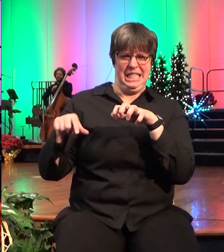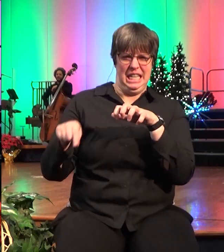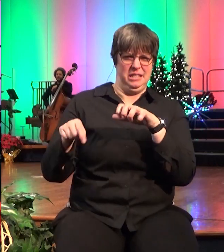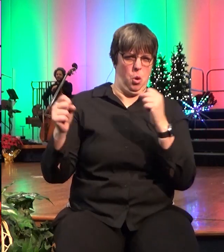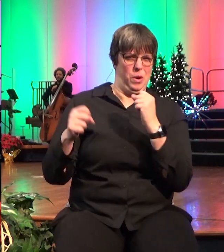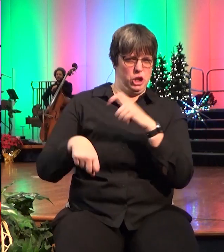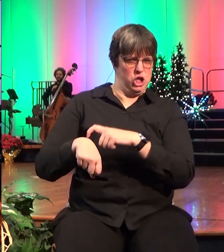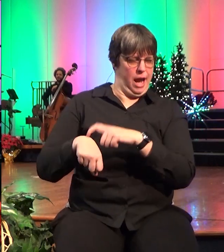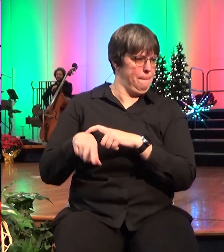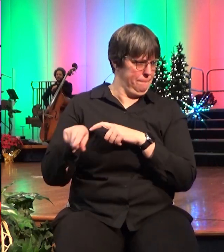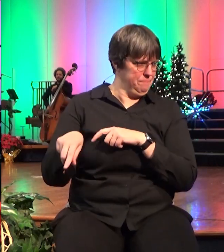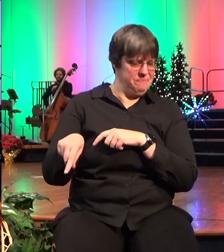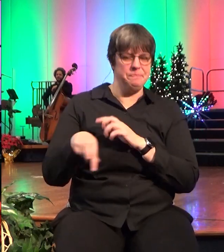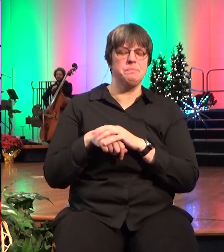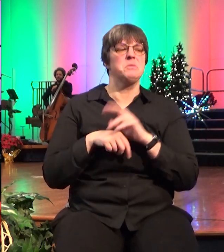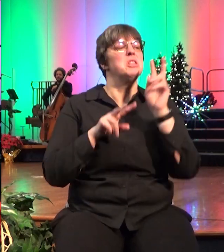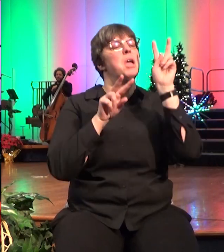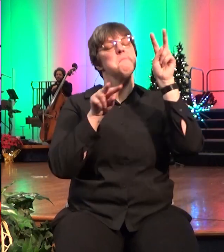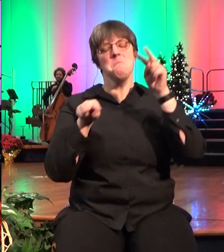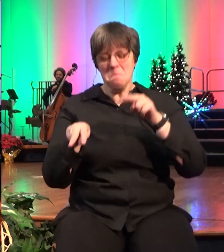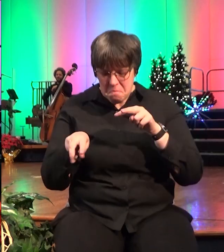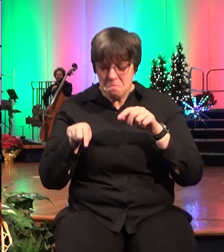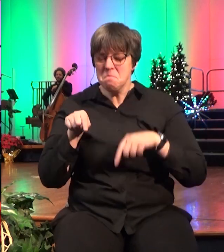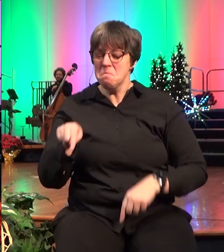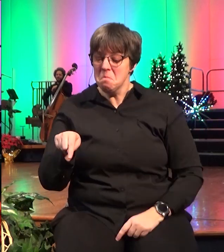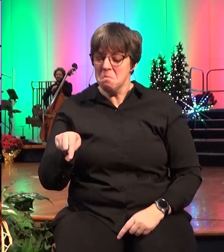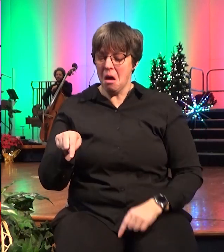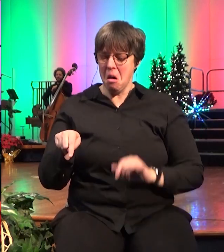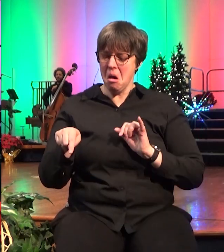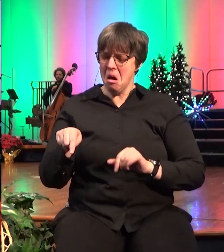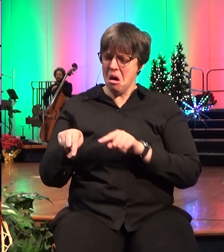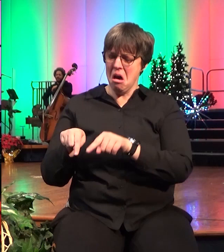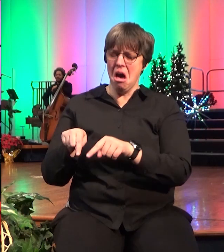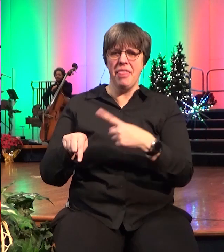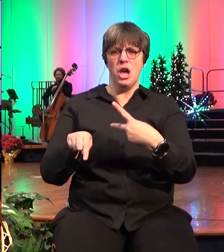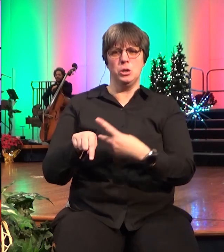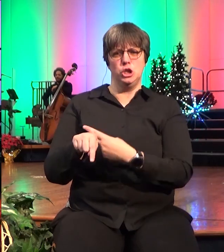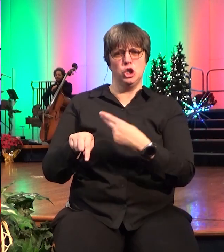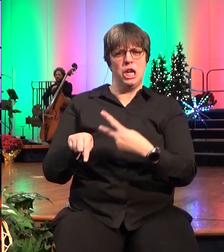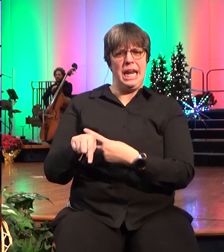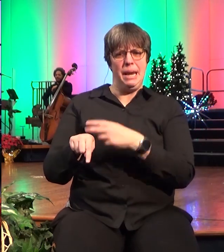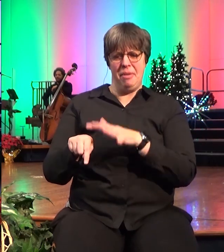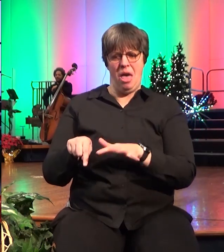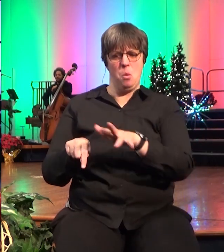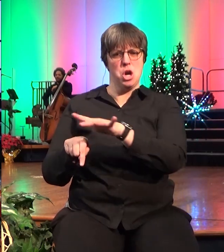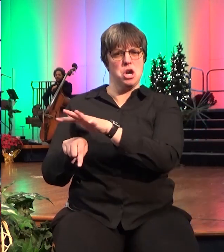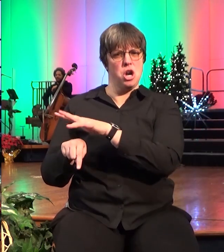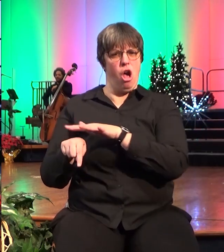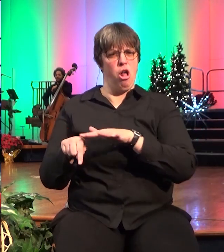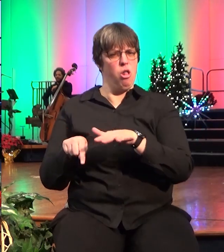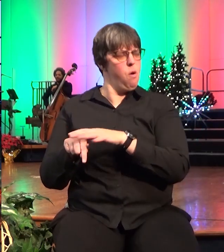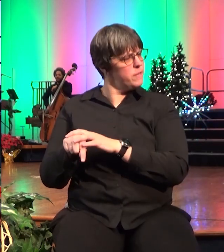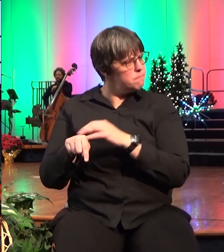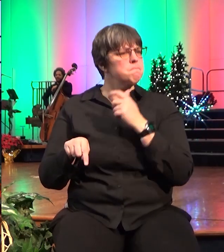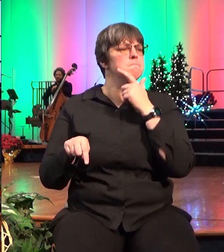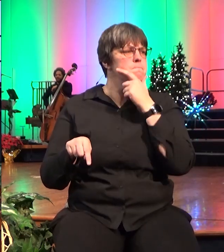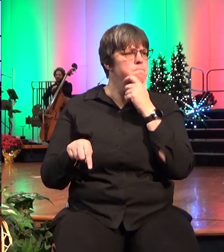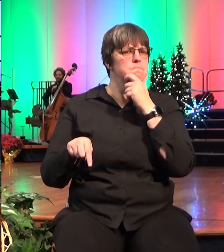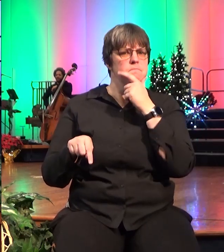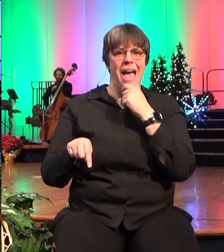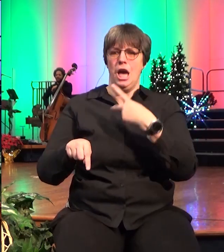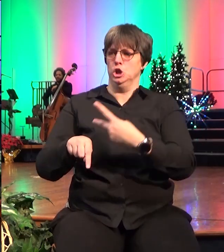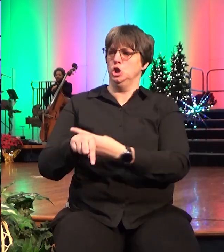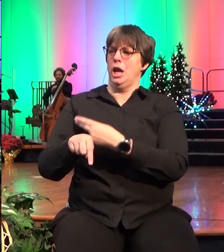wintertime. Looked down in there, and there was a herd of sheep that were walking through the valley, and there were